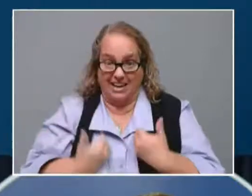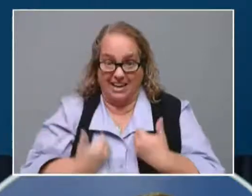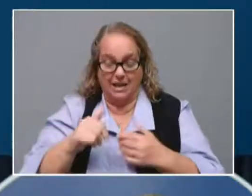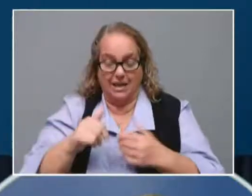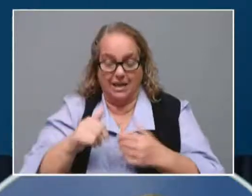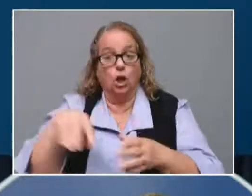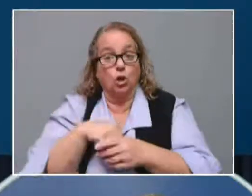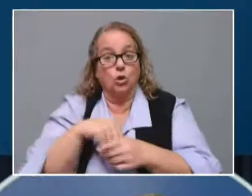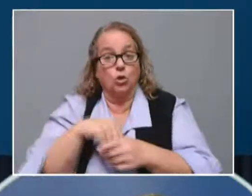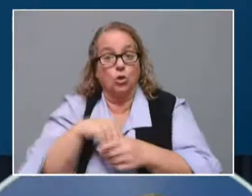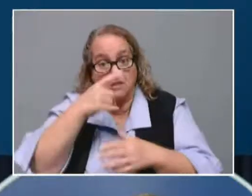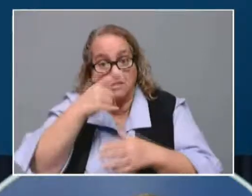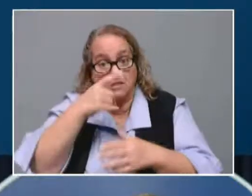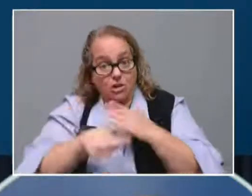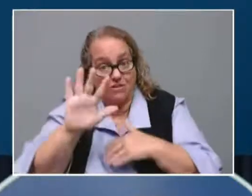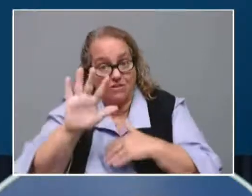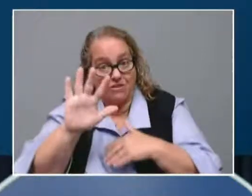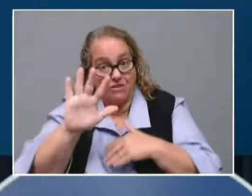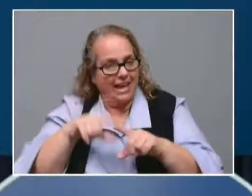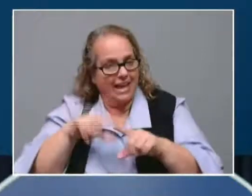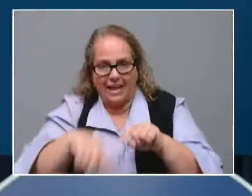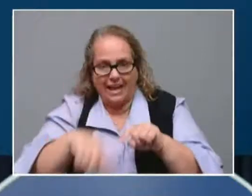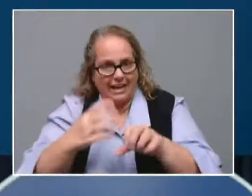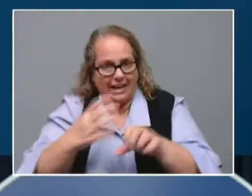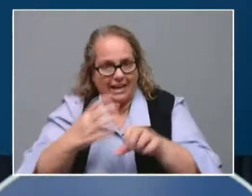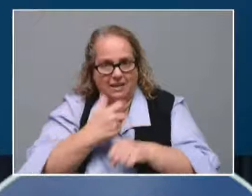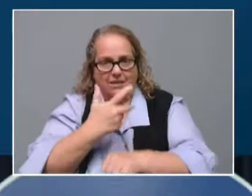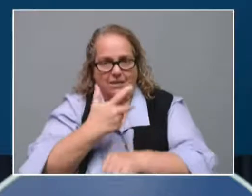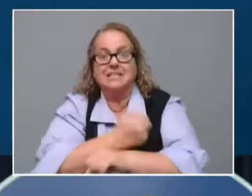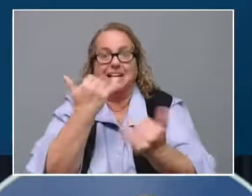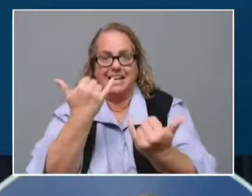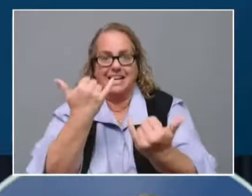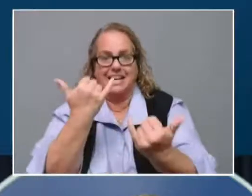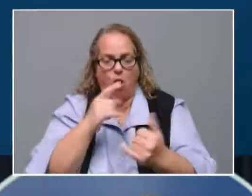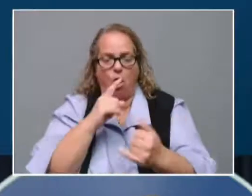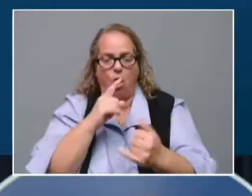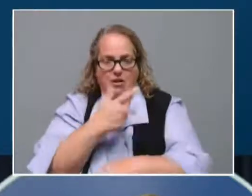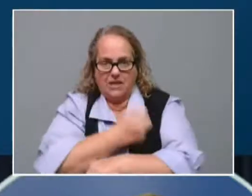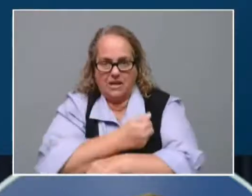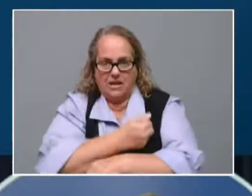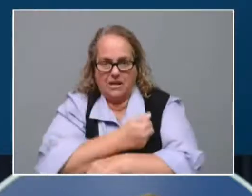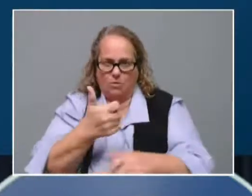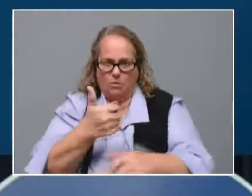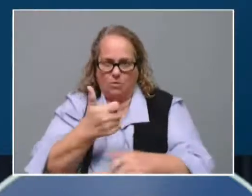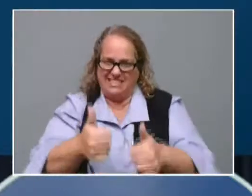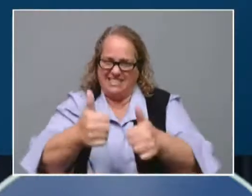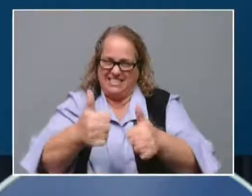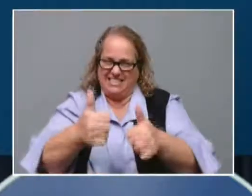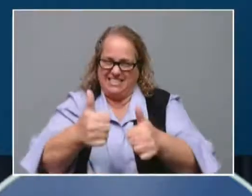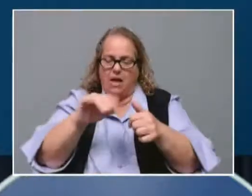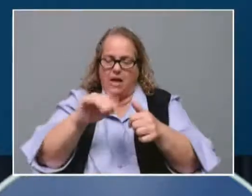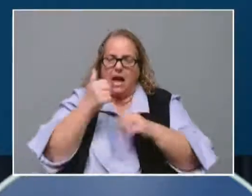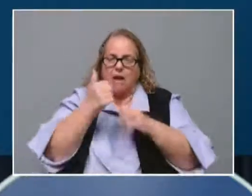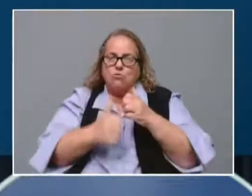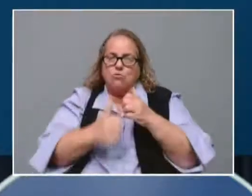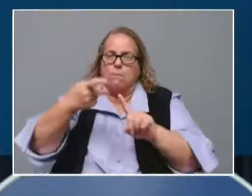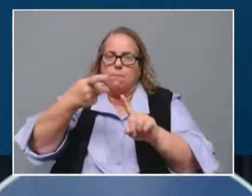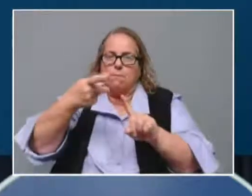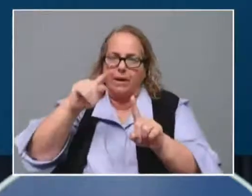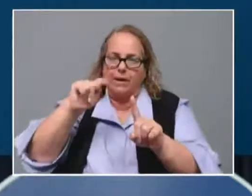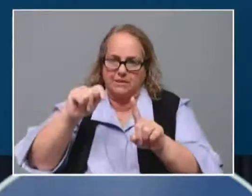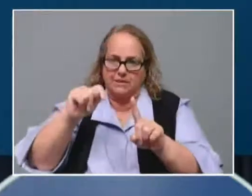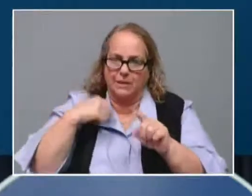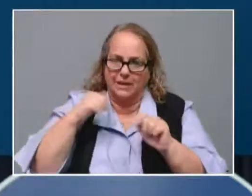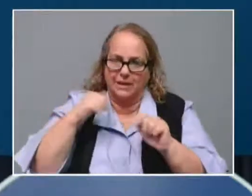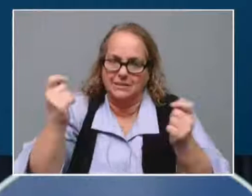get the vaccine, are now vaccinated. We want to push that up, but every point is one to celebrate. Total 5